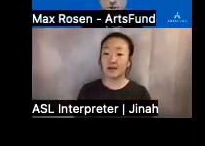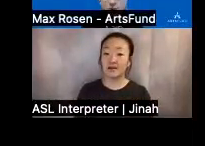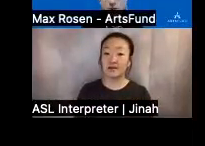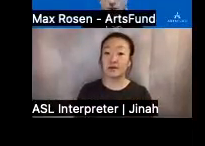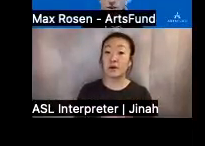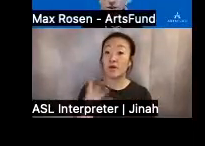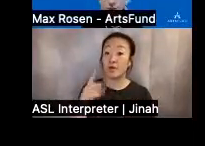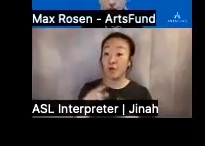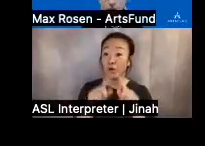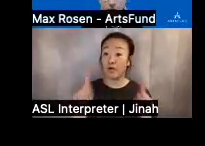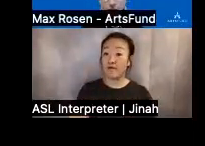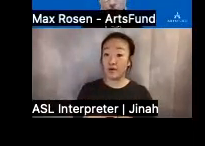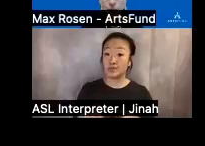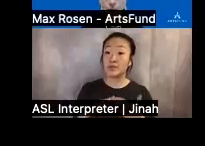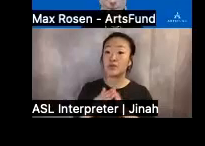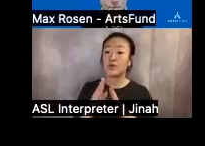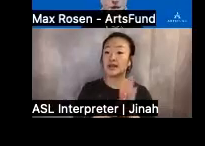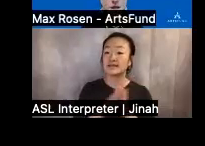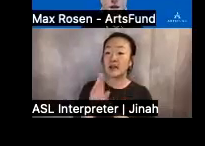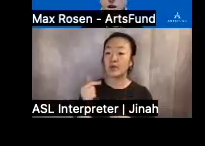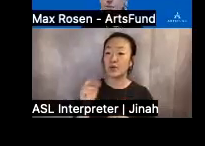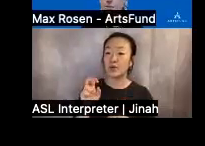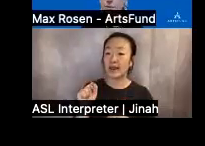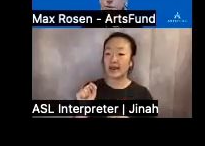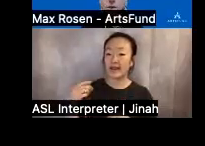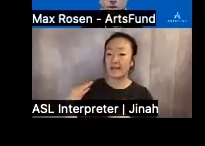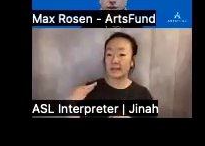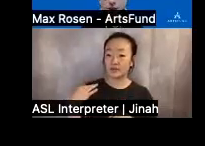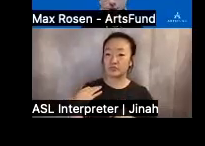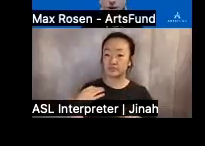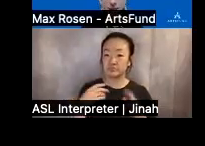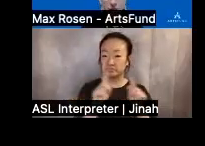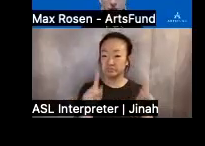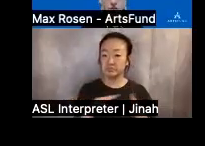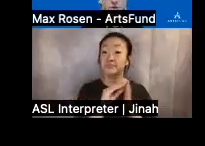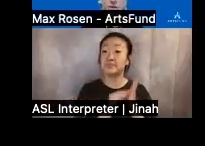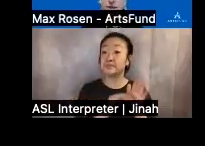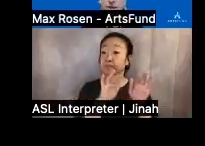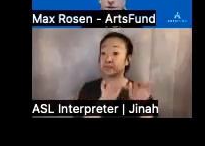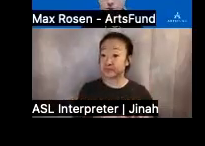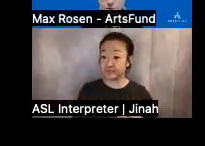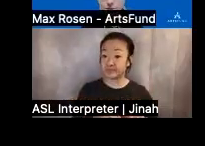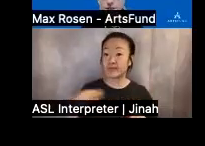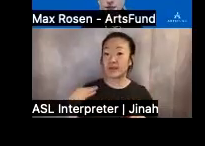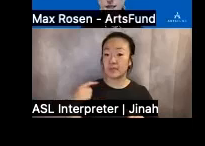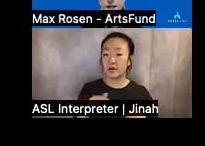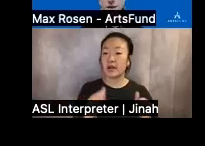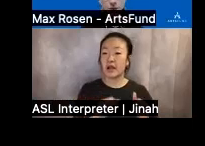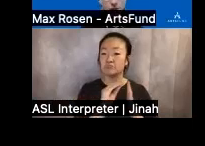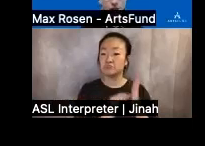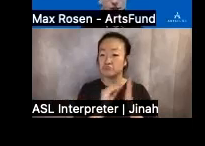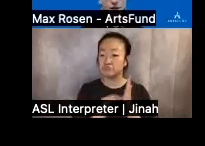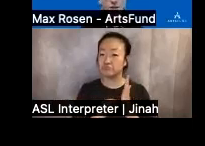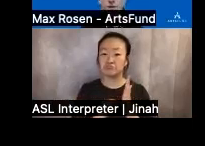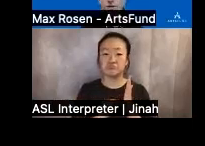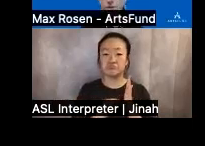the Community Accelerator Grant application. When you're filling out your application, you can complete these forms in any